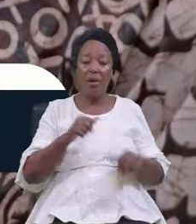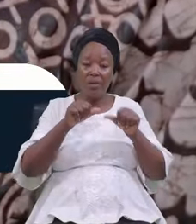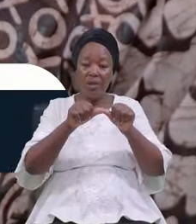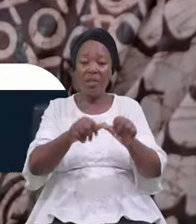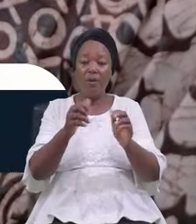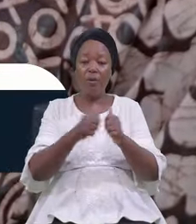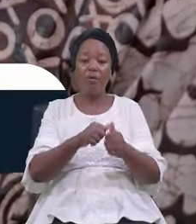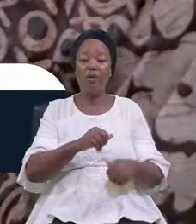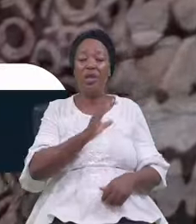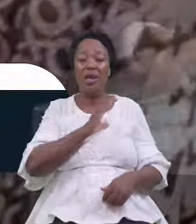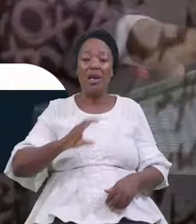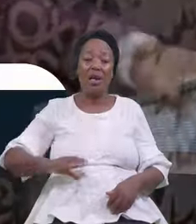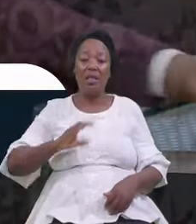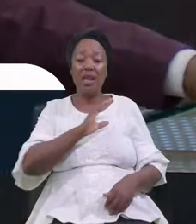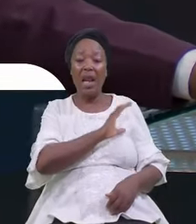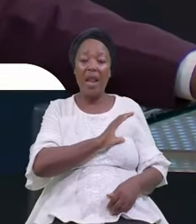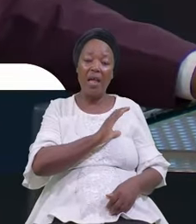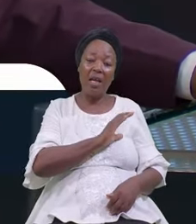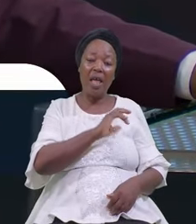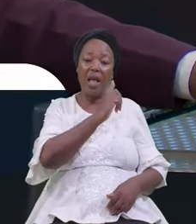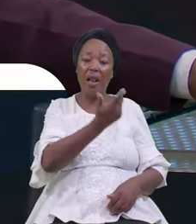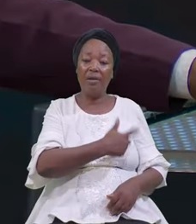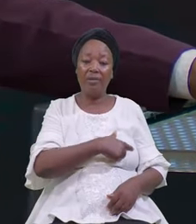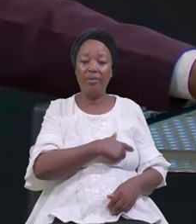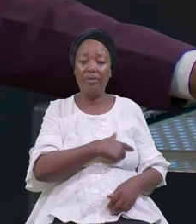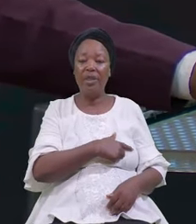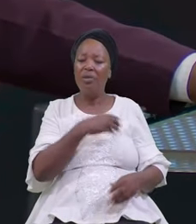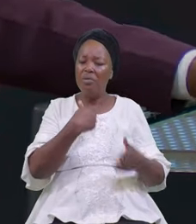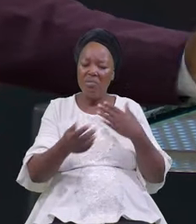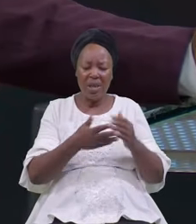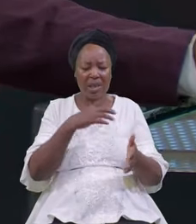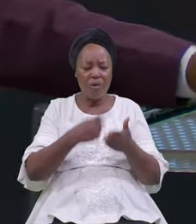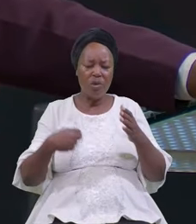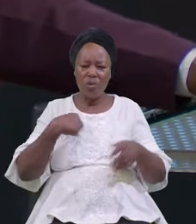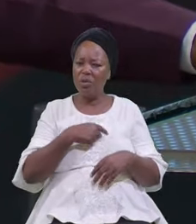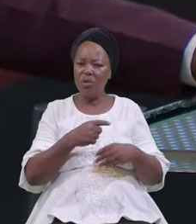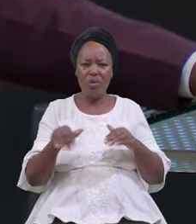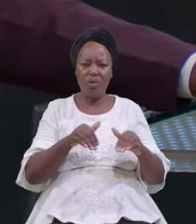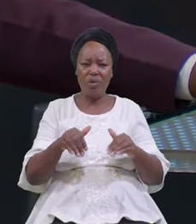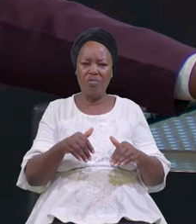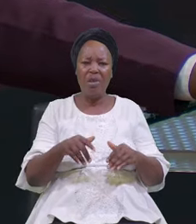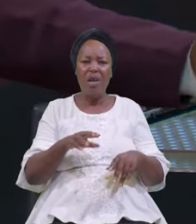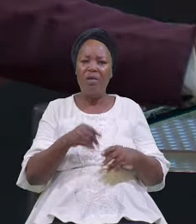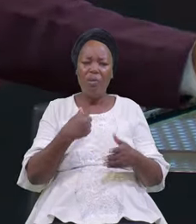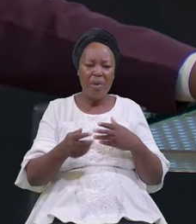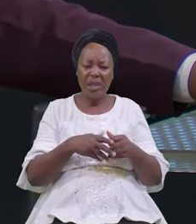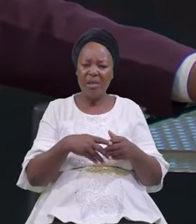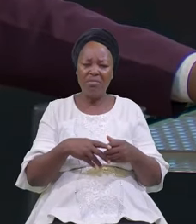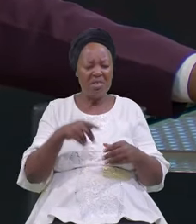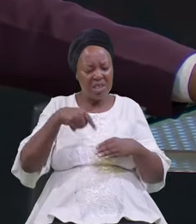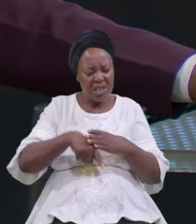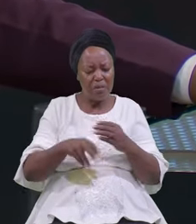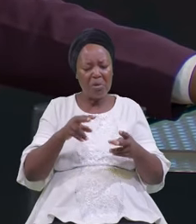No matter what we do, however deep, however high, if there's no loyalty there, it doesn't have